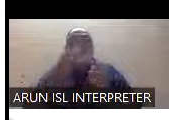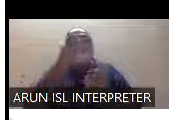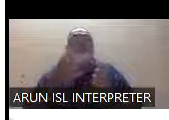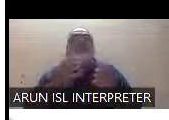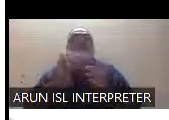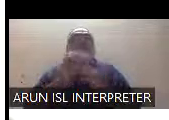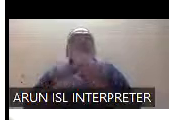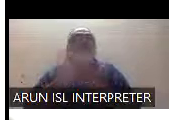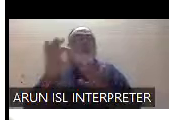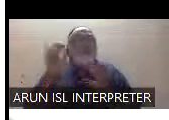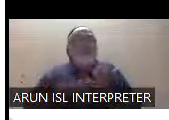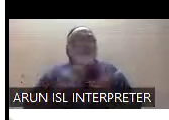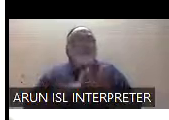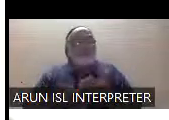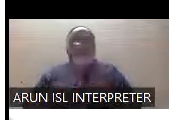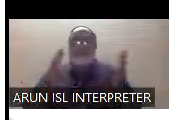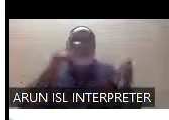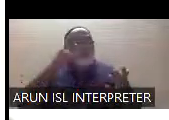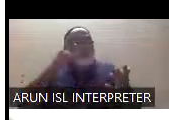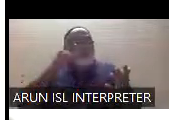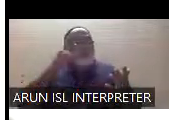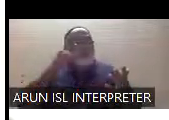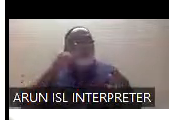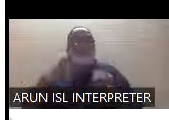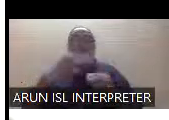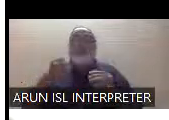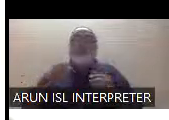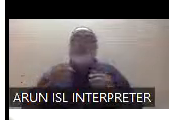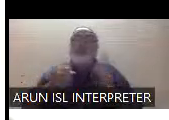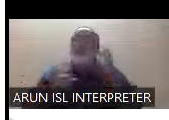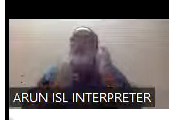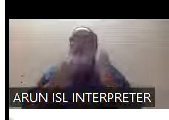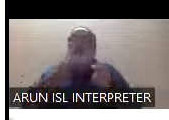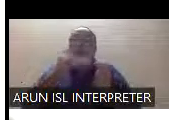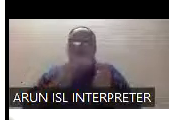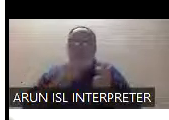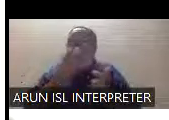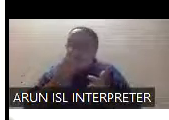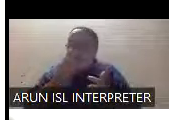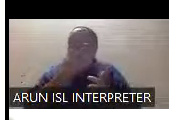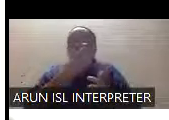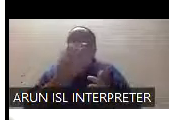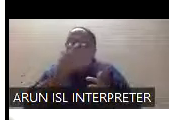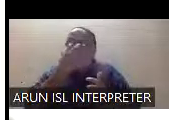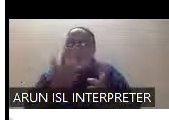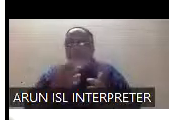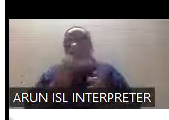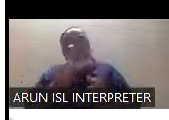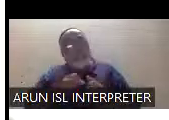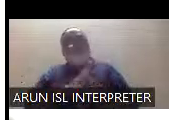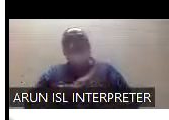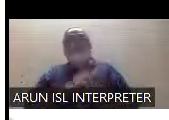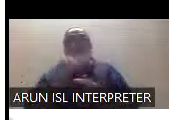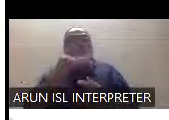has wonderful accessibility features built in it so that people with deaf blindness, people with visual impairment can use the phone